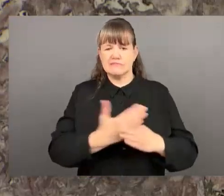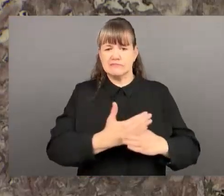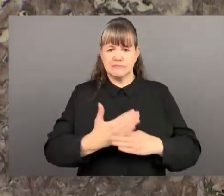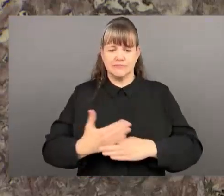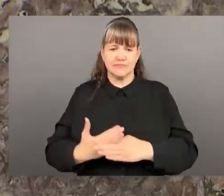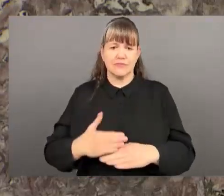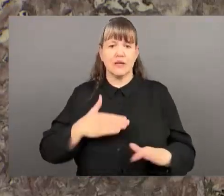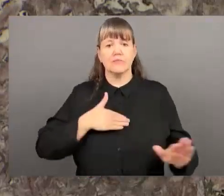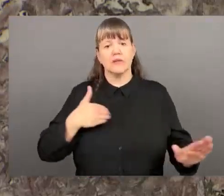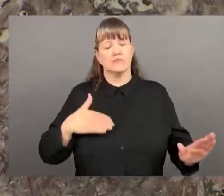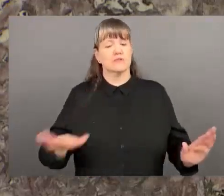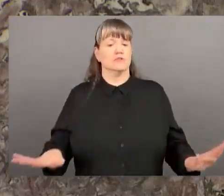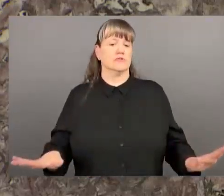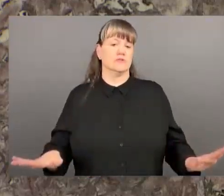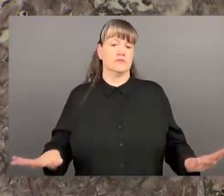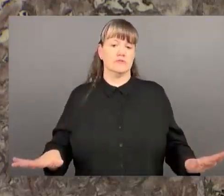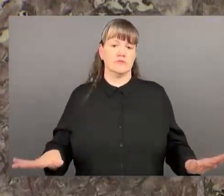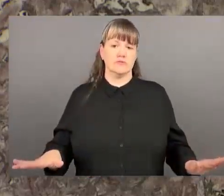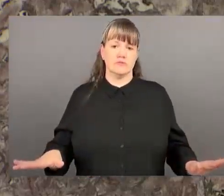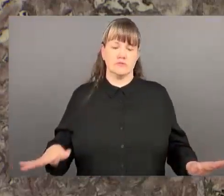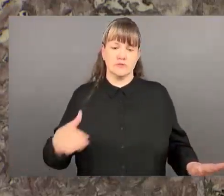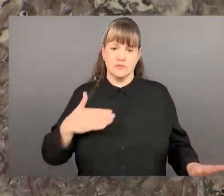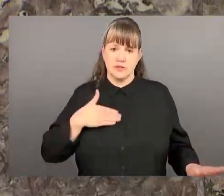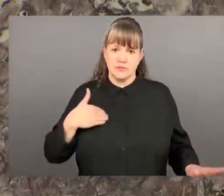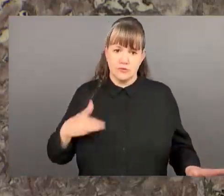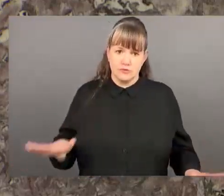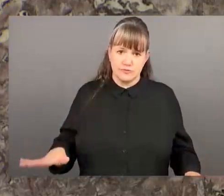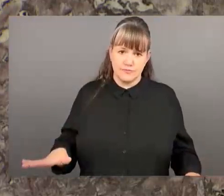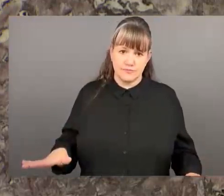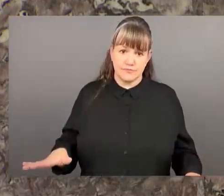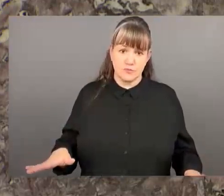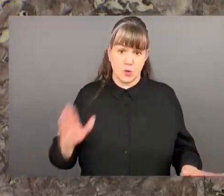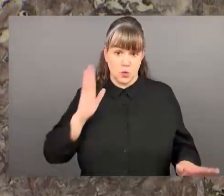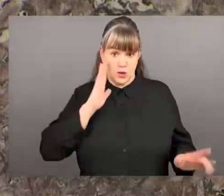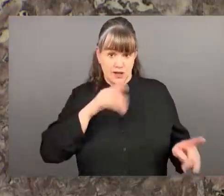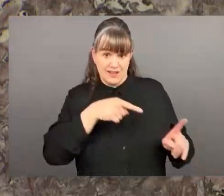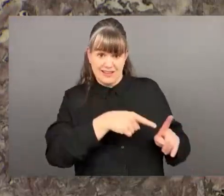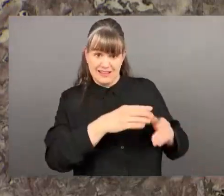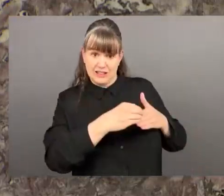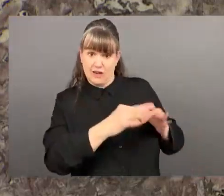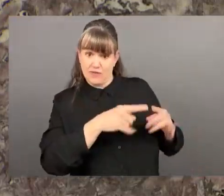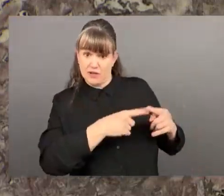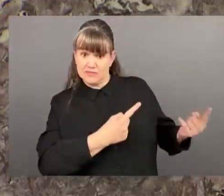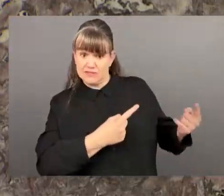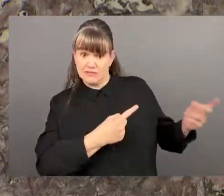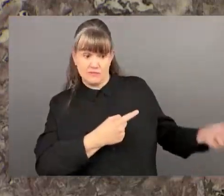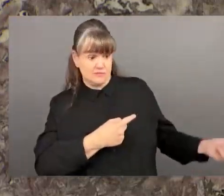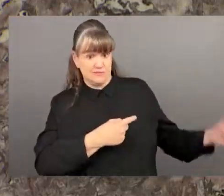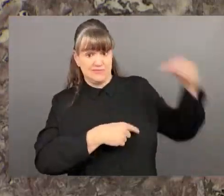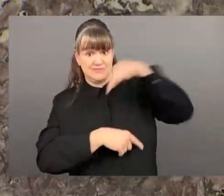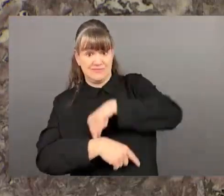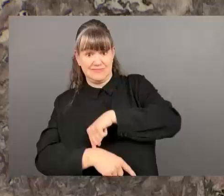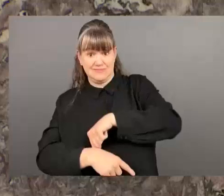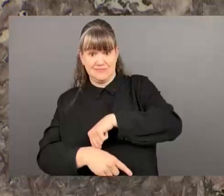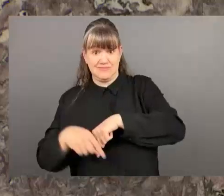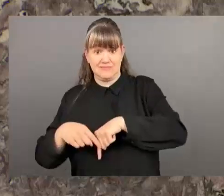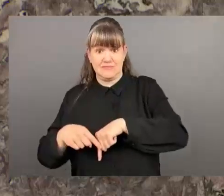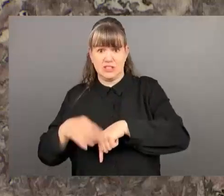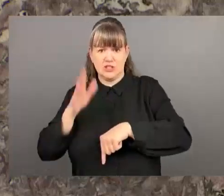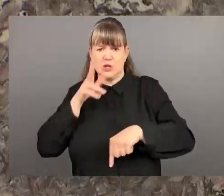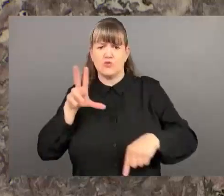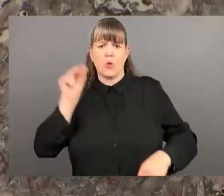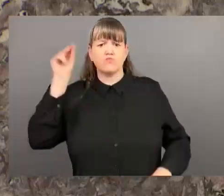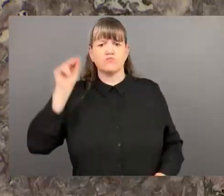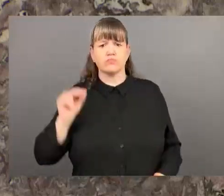when the Leader of the Opposition sat on this side of the House, he said no. He said no to a new